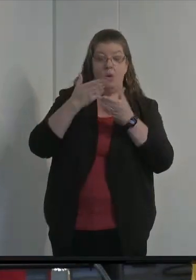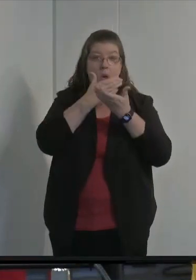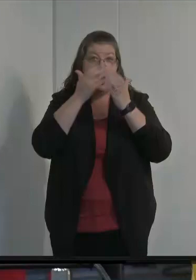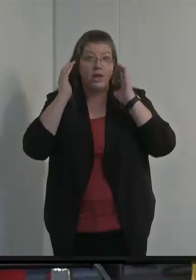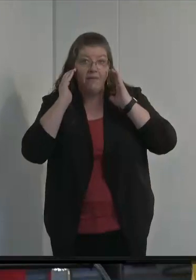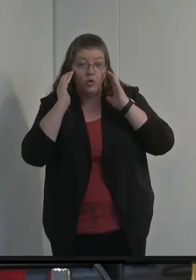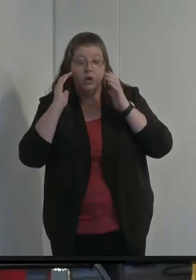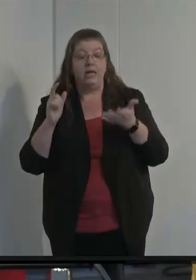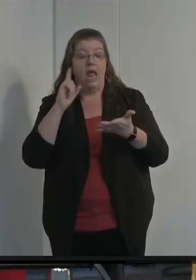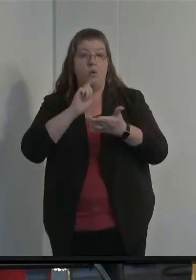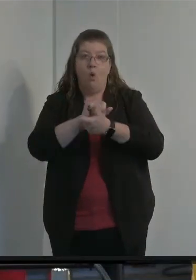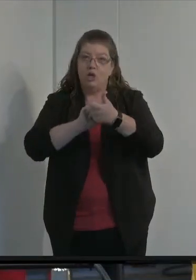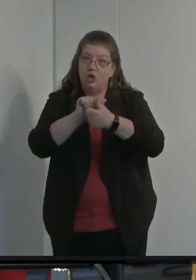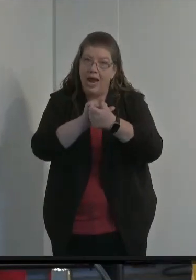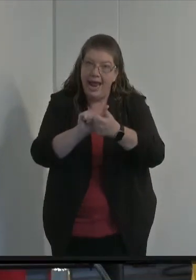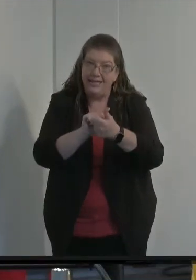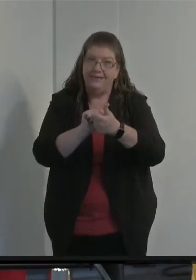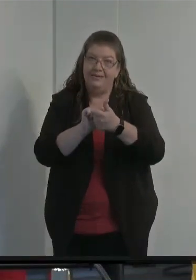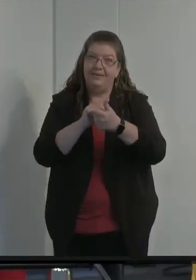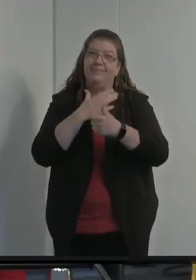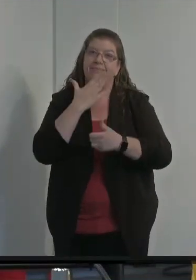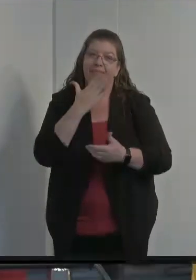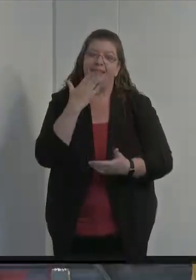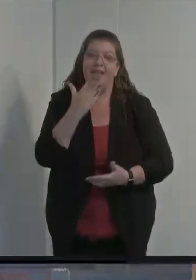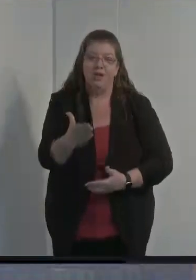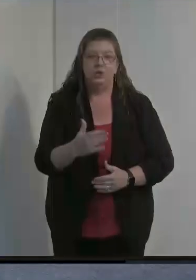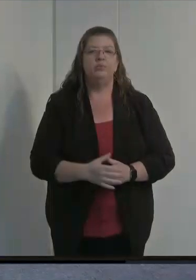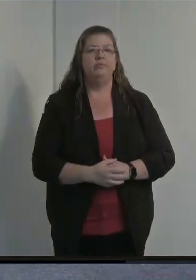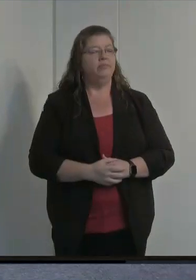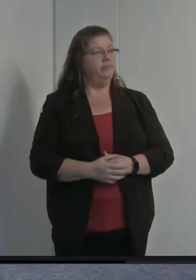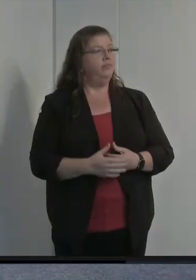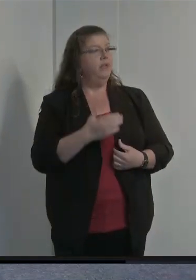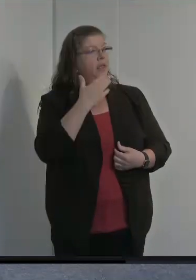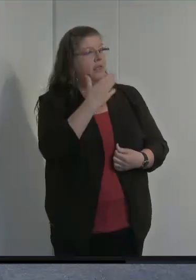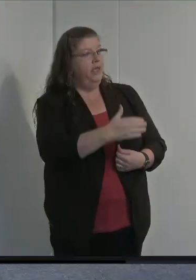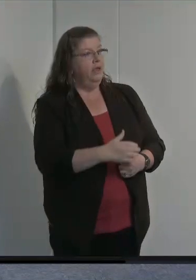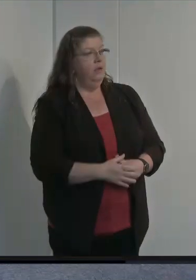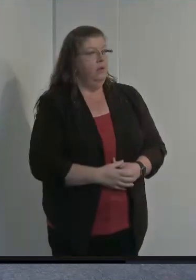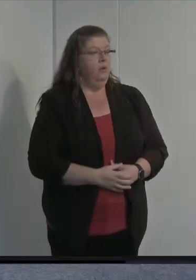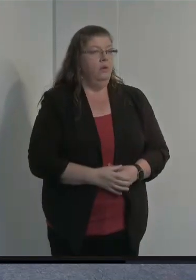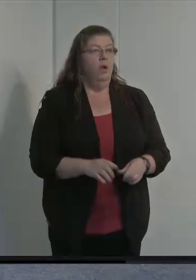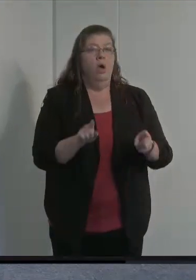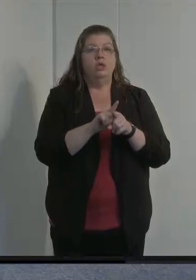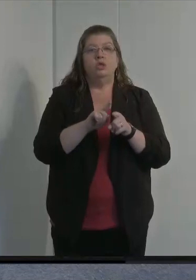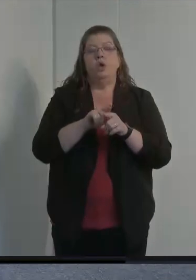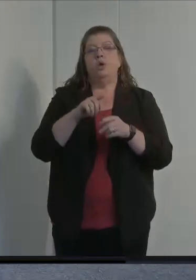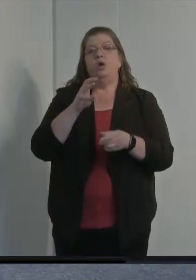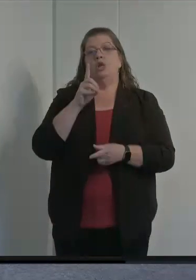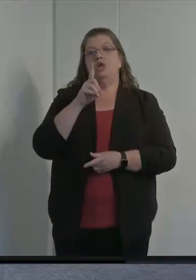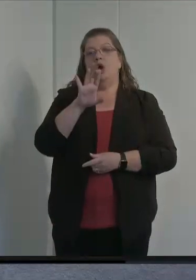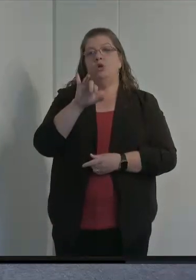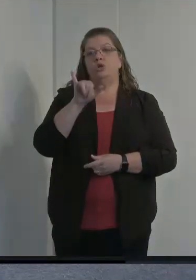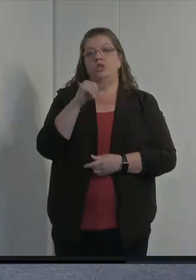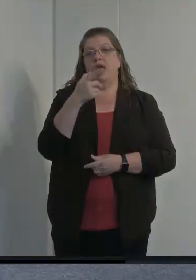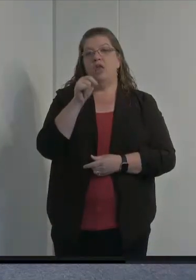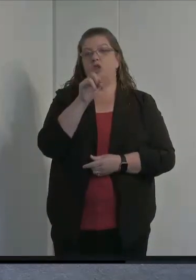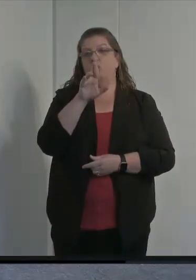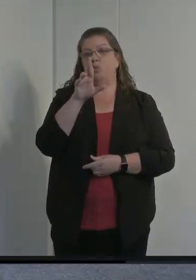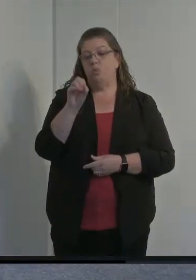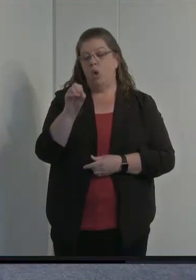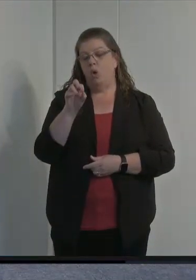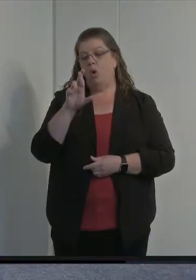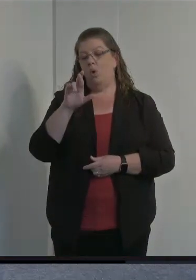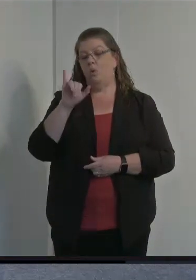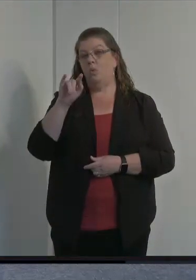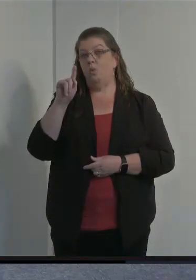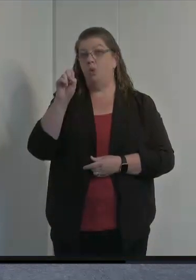and wash your hands. Thank you. Thank you, Ms. Batson. We also have Dr. Jethro Ritter, the infectious disease specialist